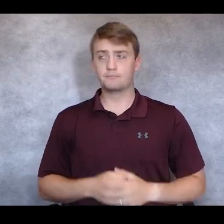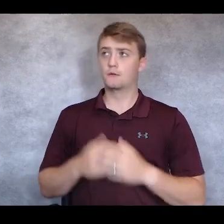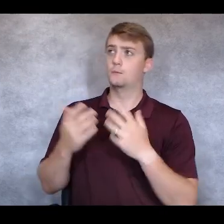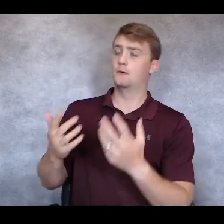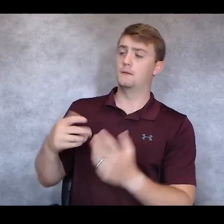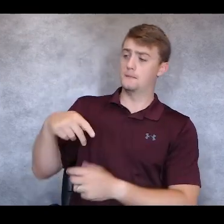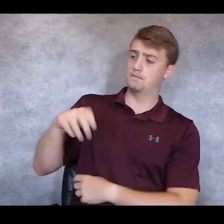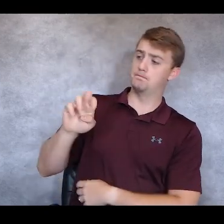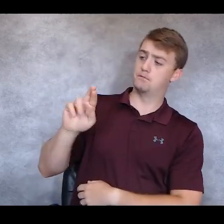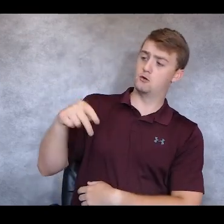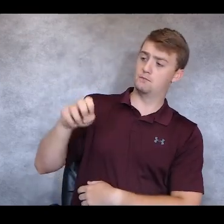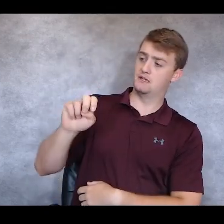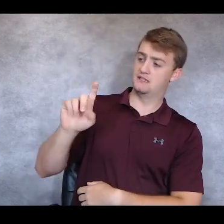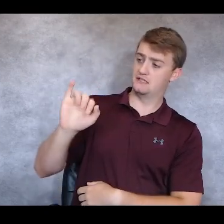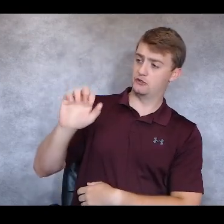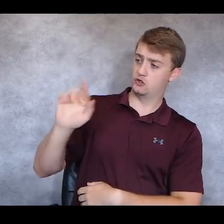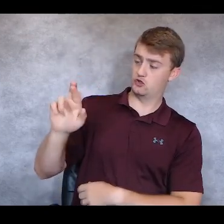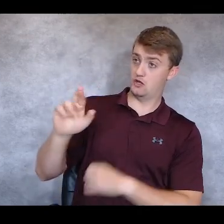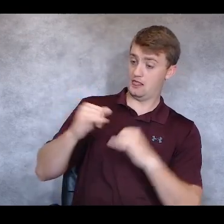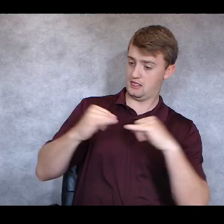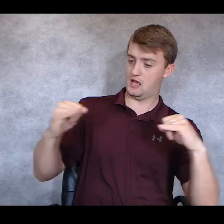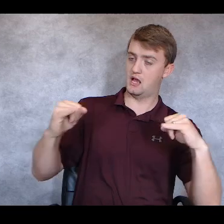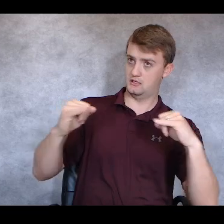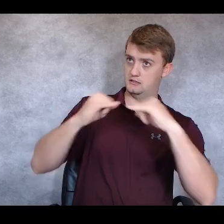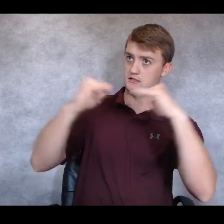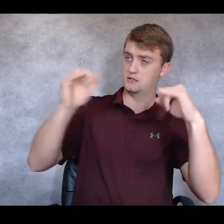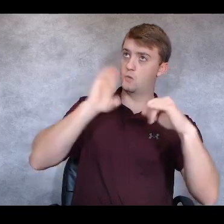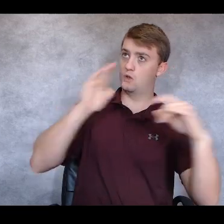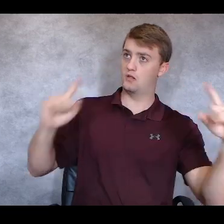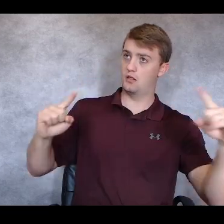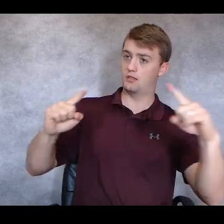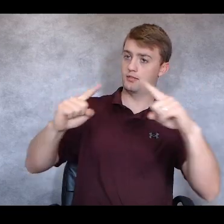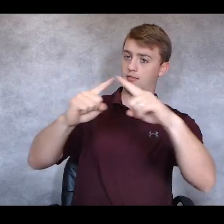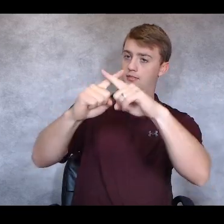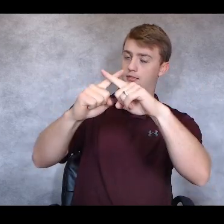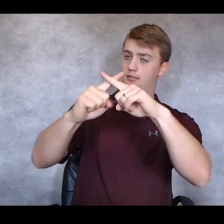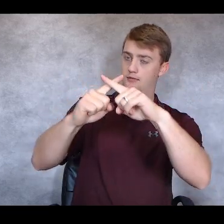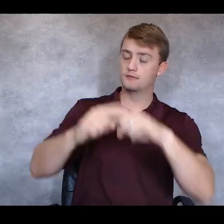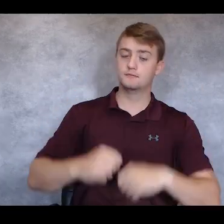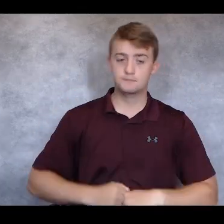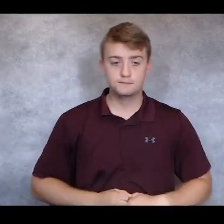Well, perpendicular lines intersect. Mhm.